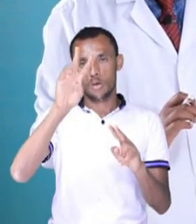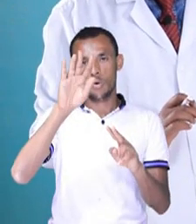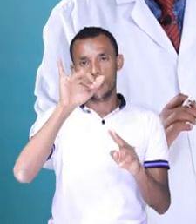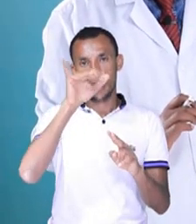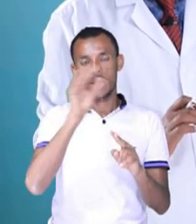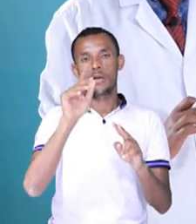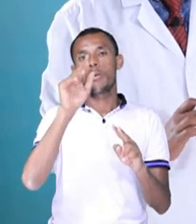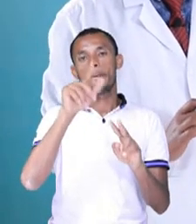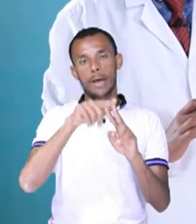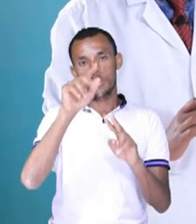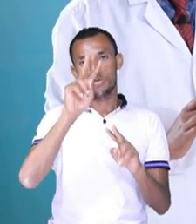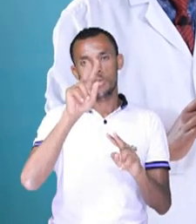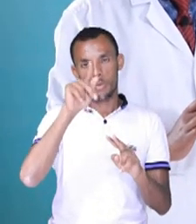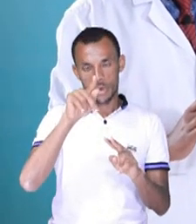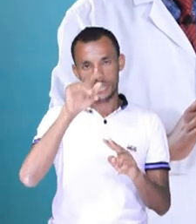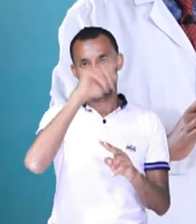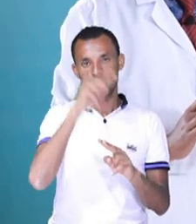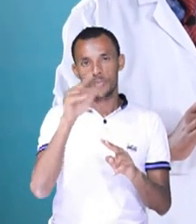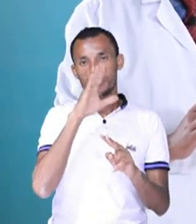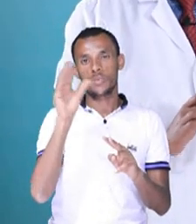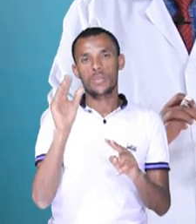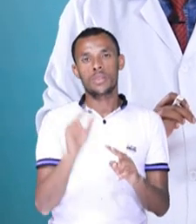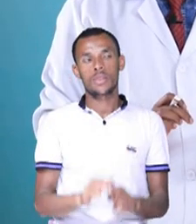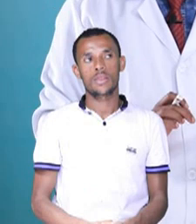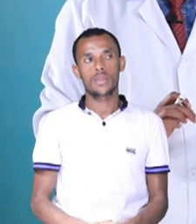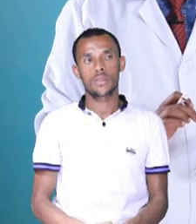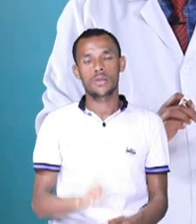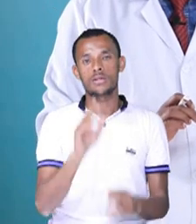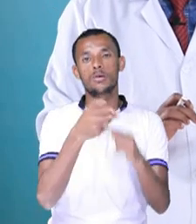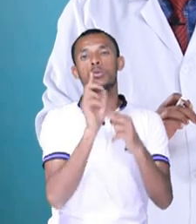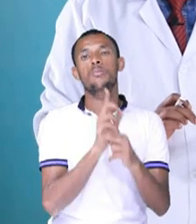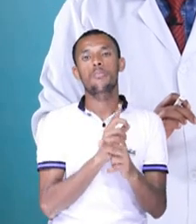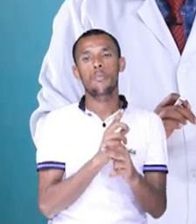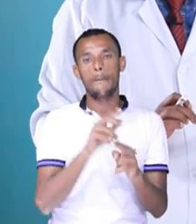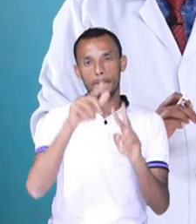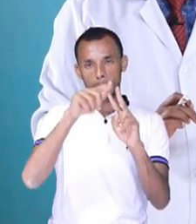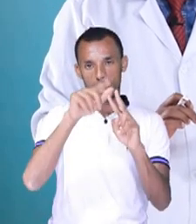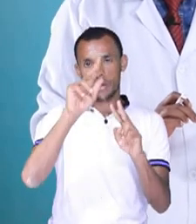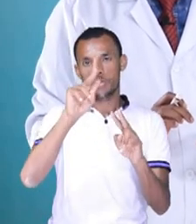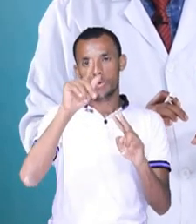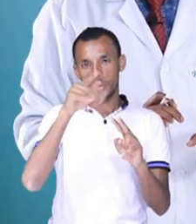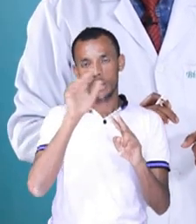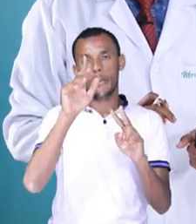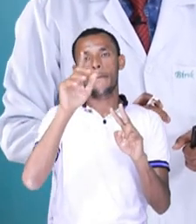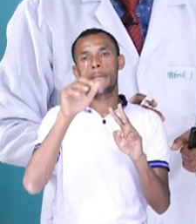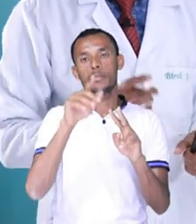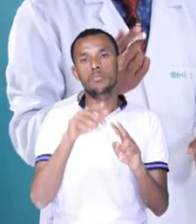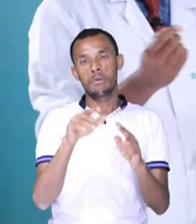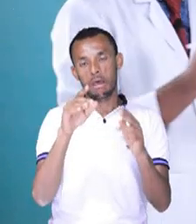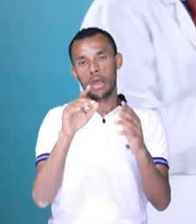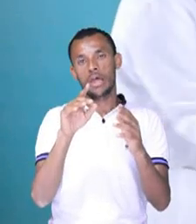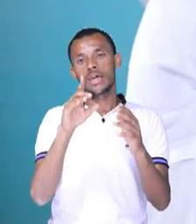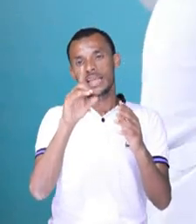pi 2pz. These two pi 2p and pi 2pz is what? Yes?